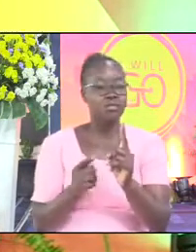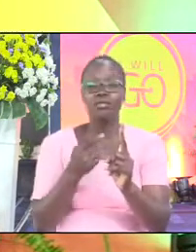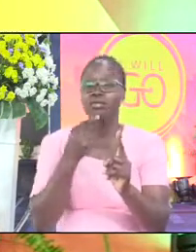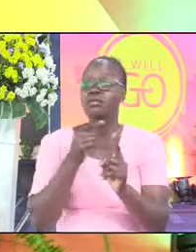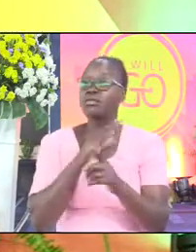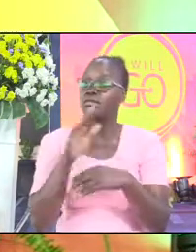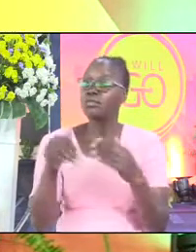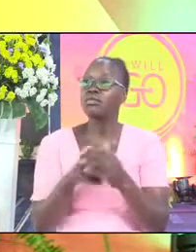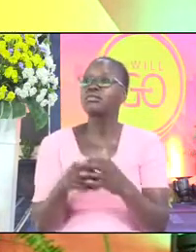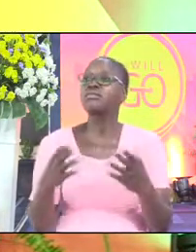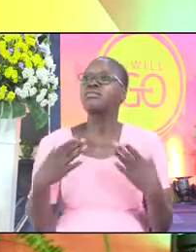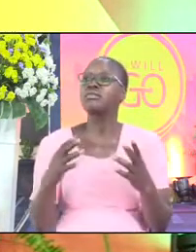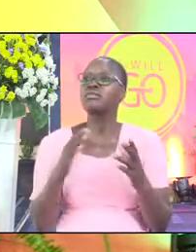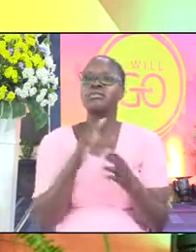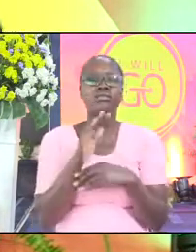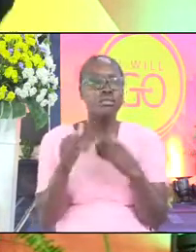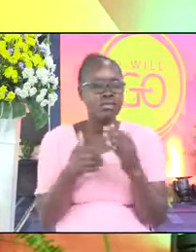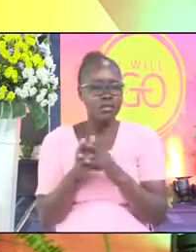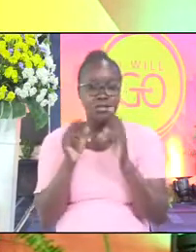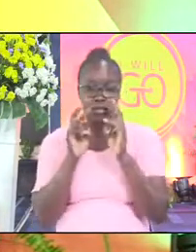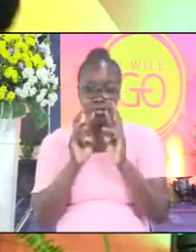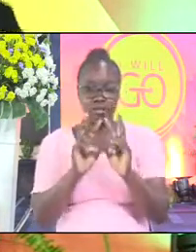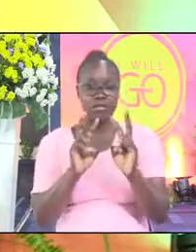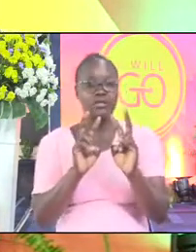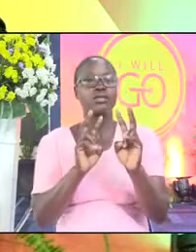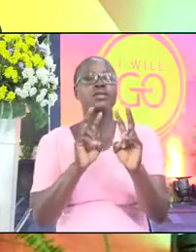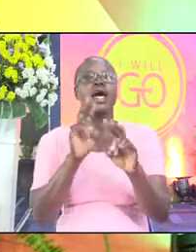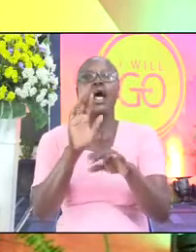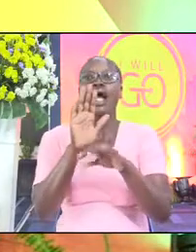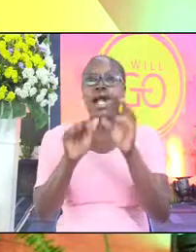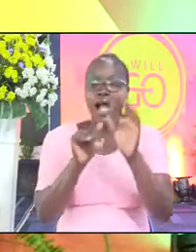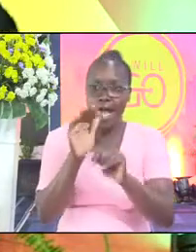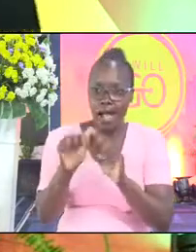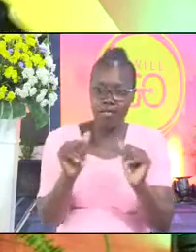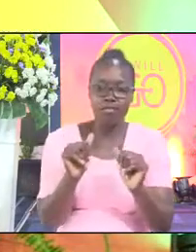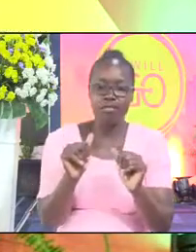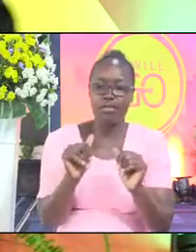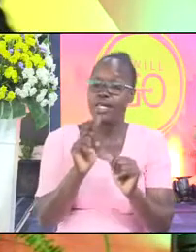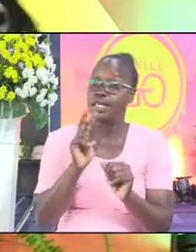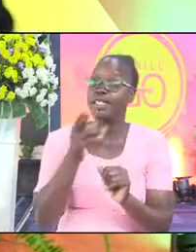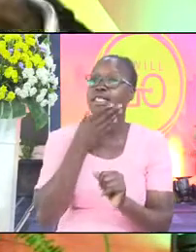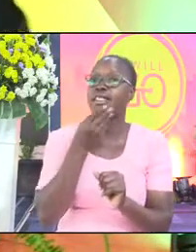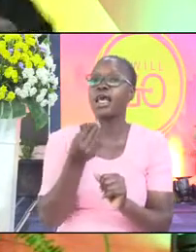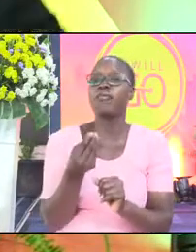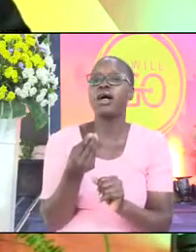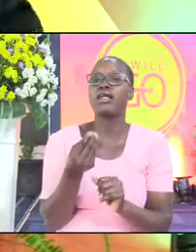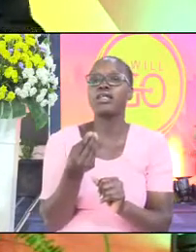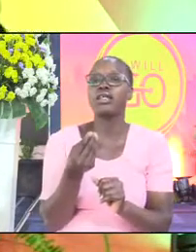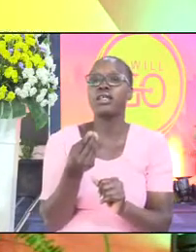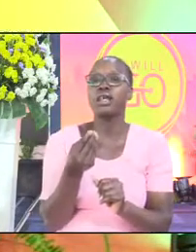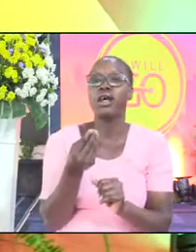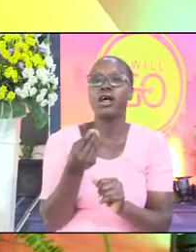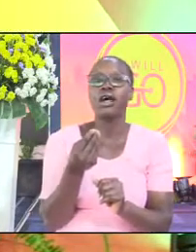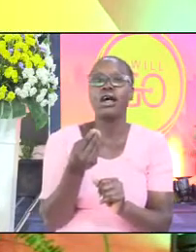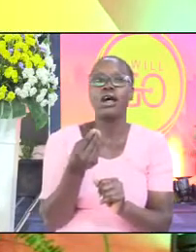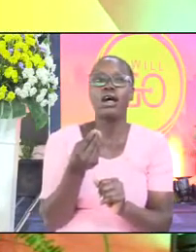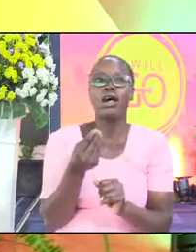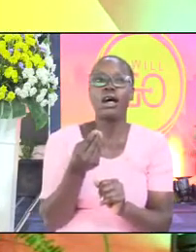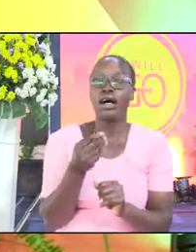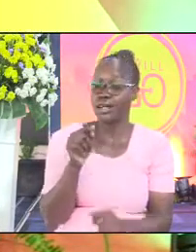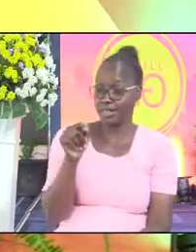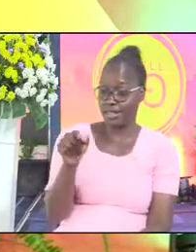to everybody she saw, "Come, see a man." And